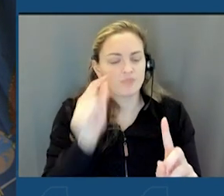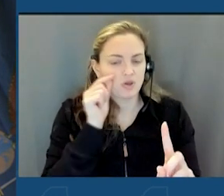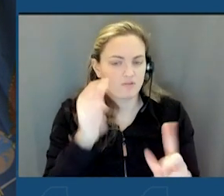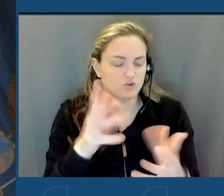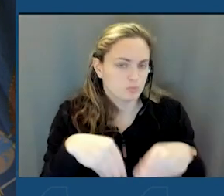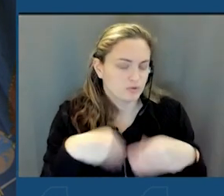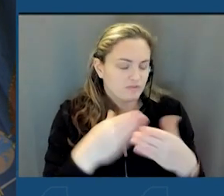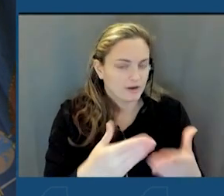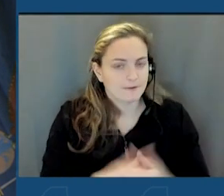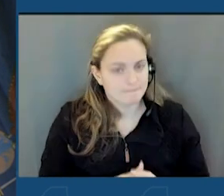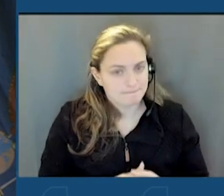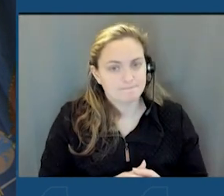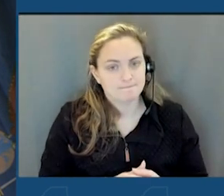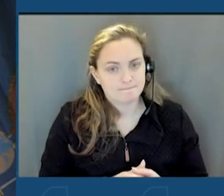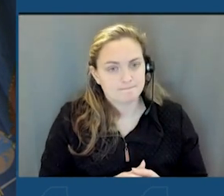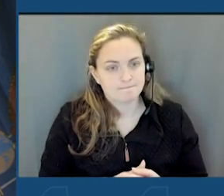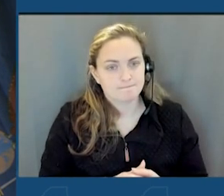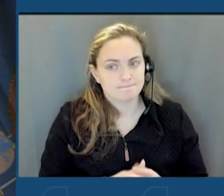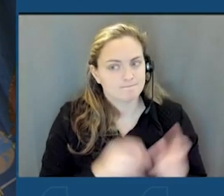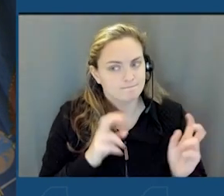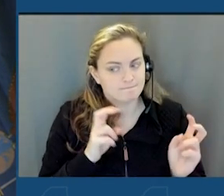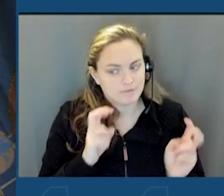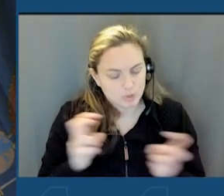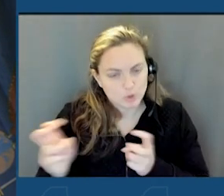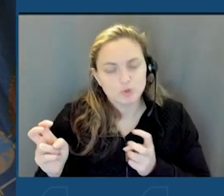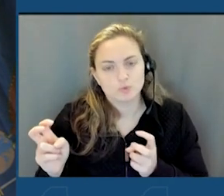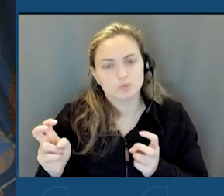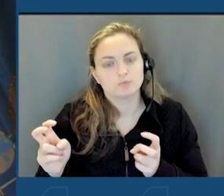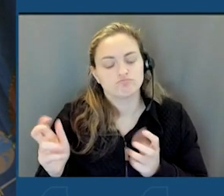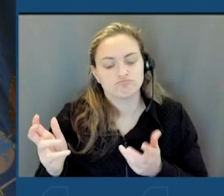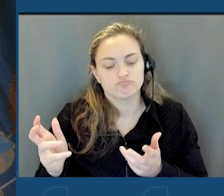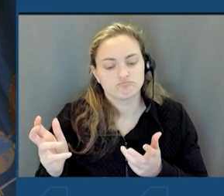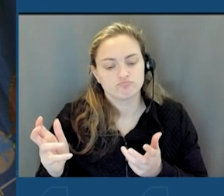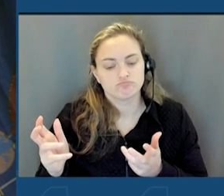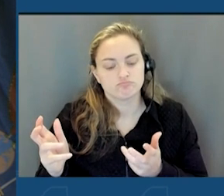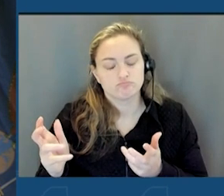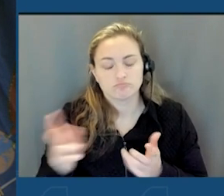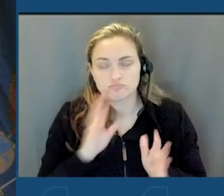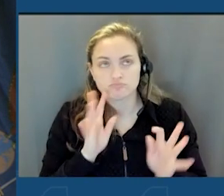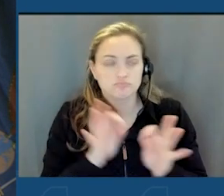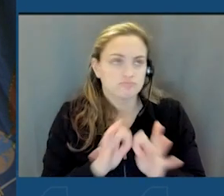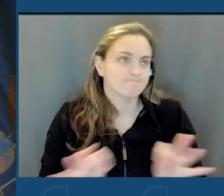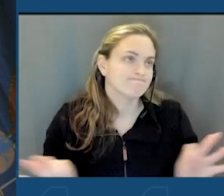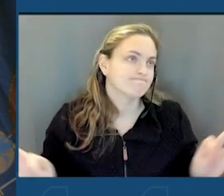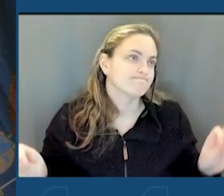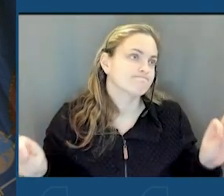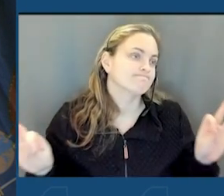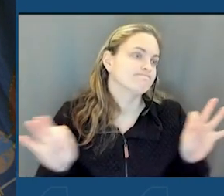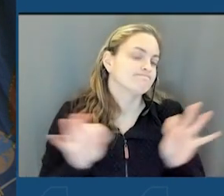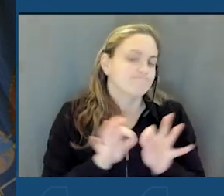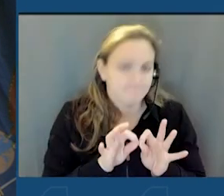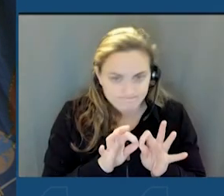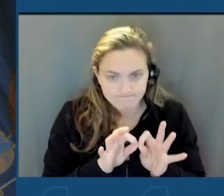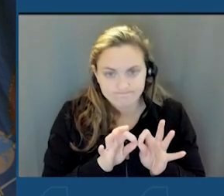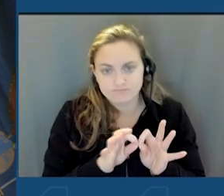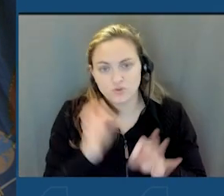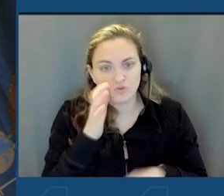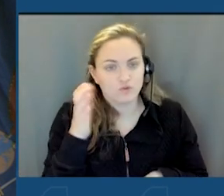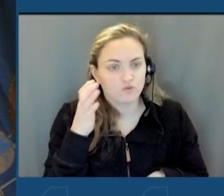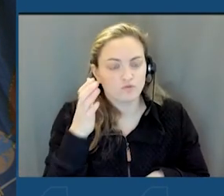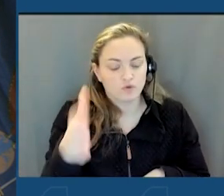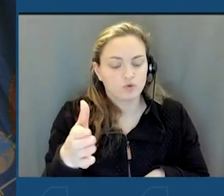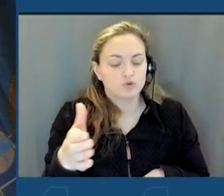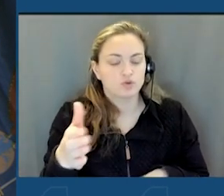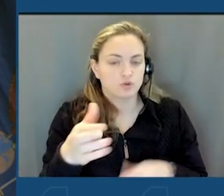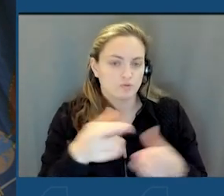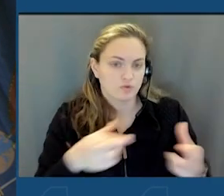providing on an issue that is of the utmost importance to the future of this